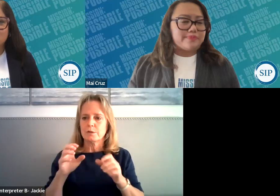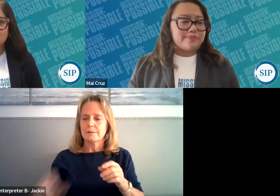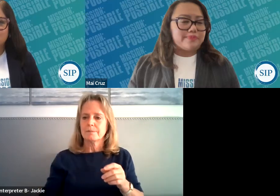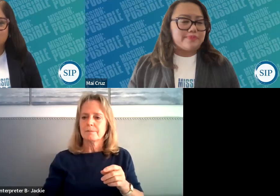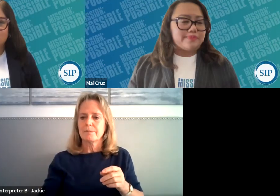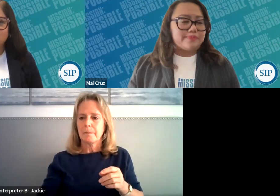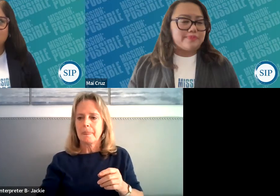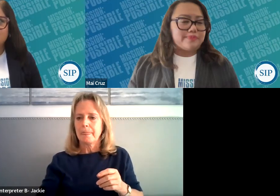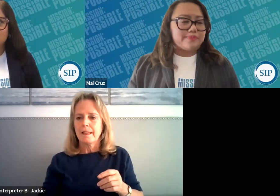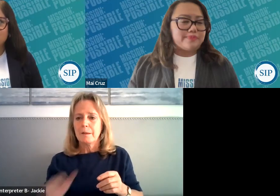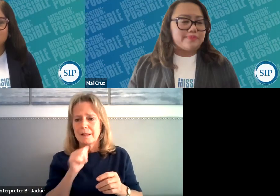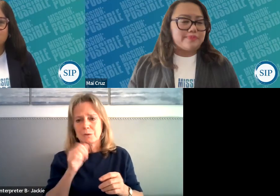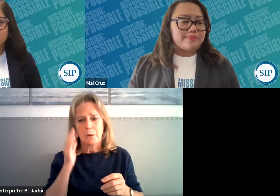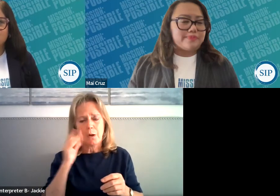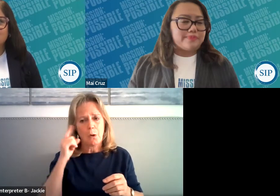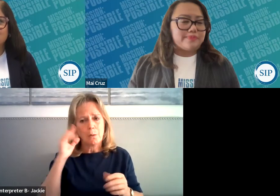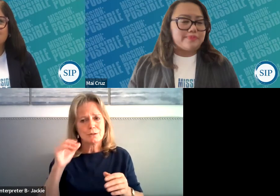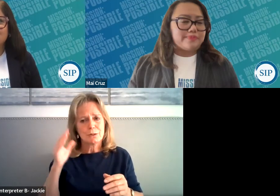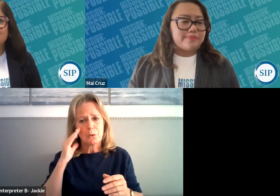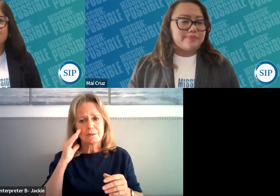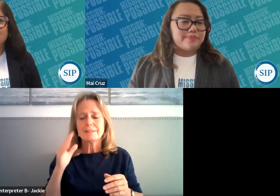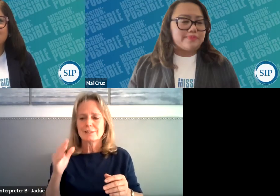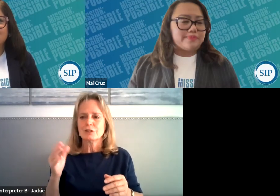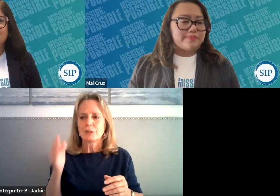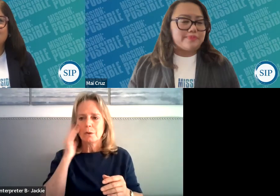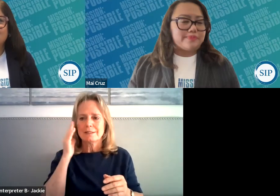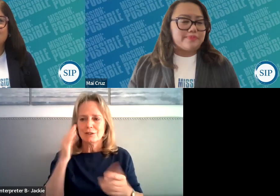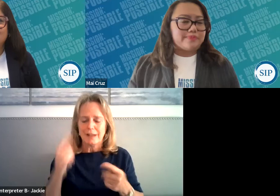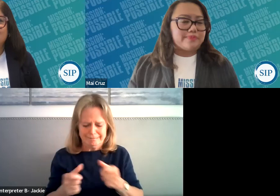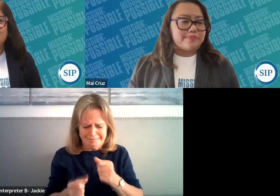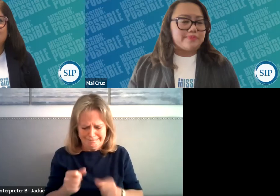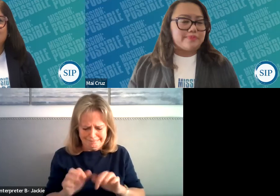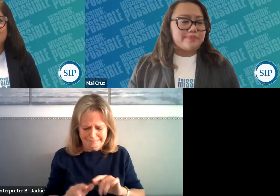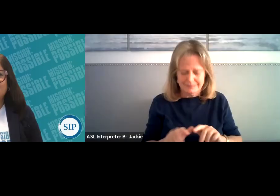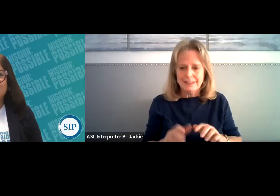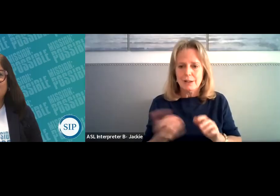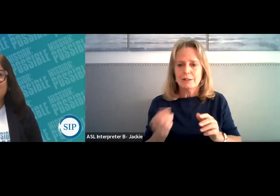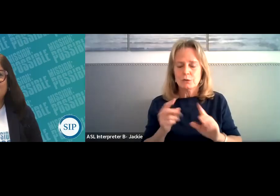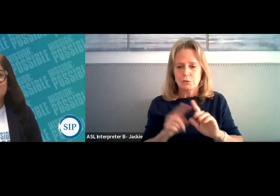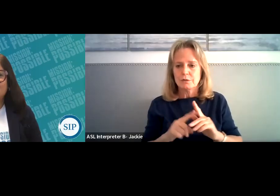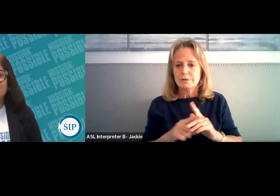she doesn't know. I hope she knows that she's frozen. Yes, she does. She's trying to rejoin.